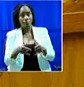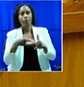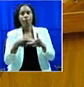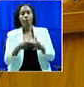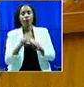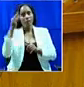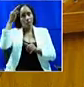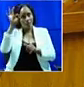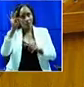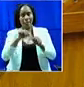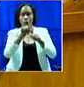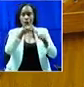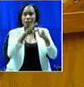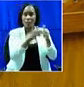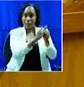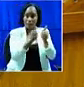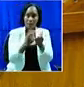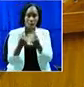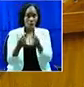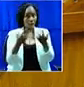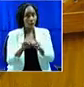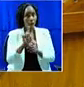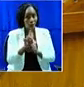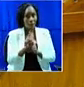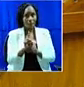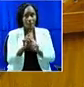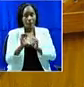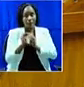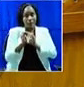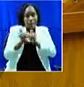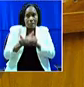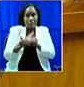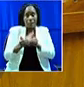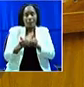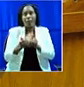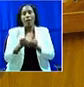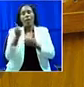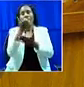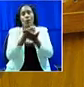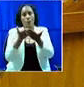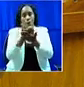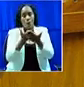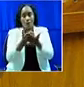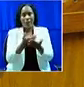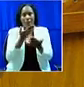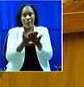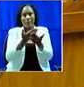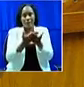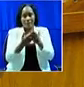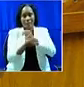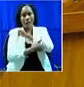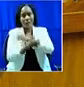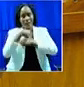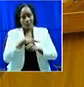partners has been to preserve our country's economic capacity and lay the foundation for a